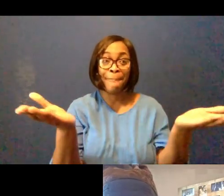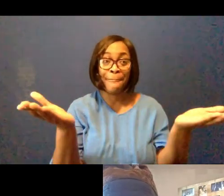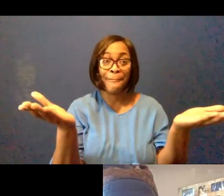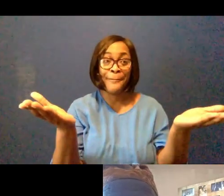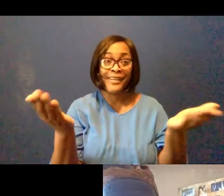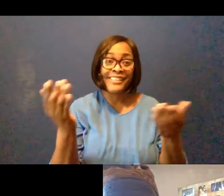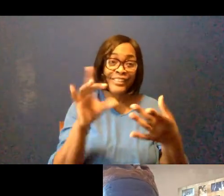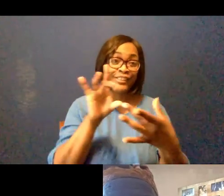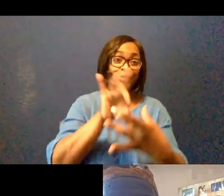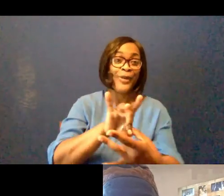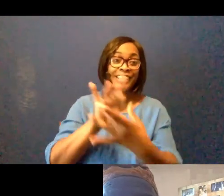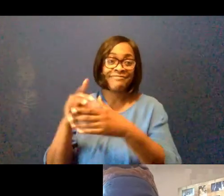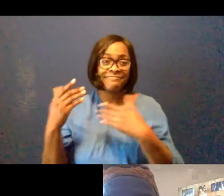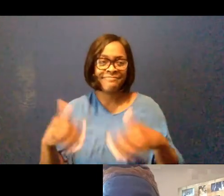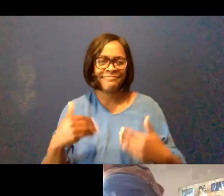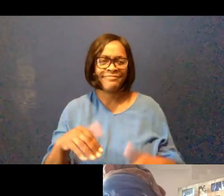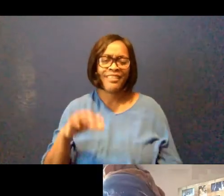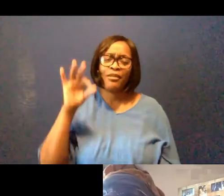So